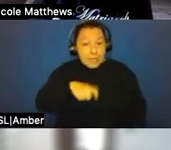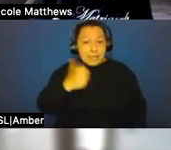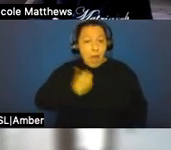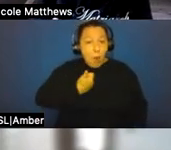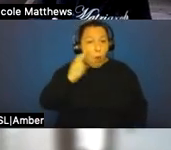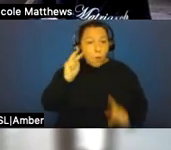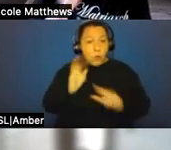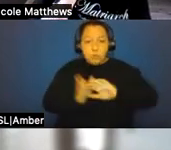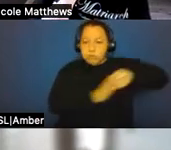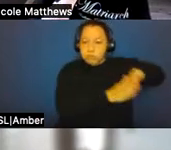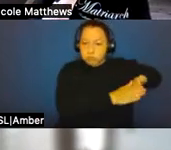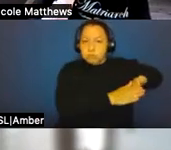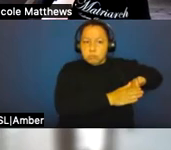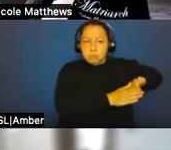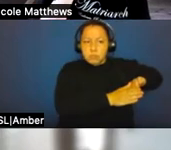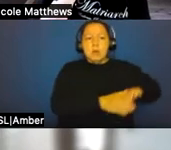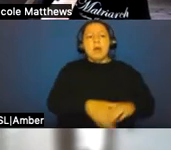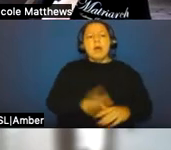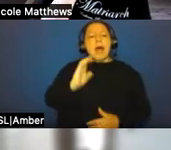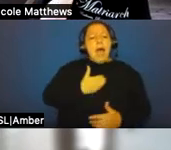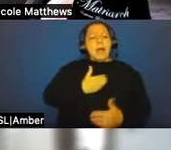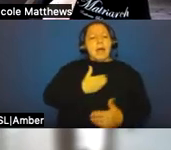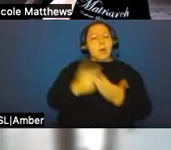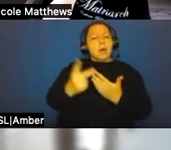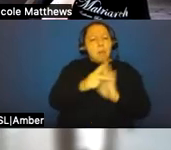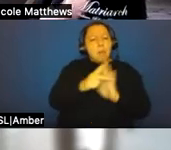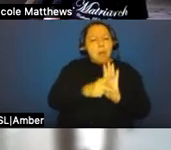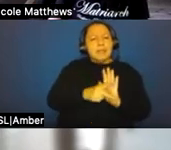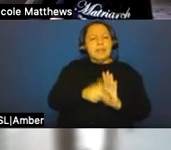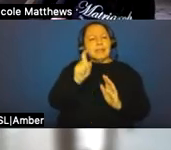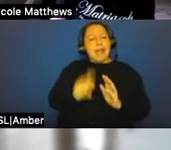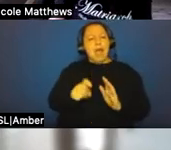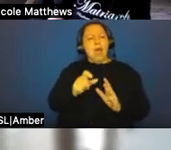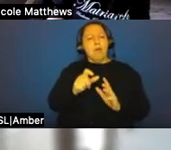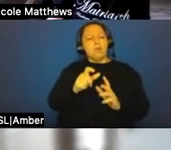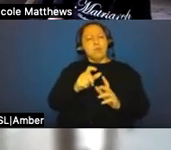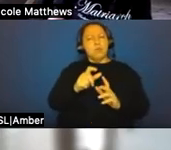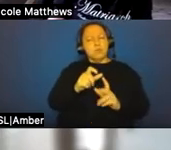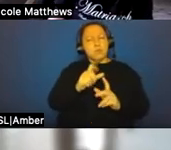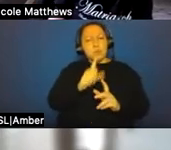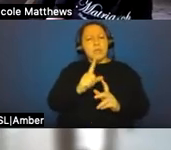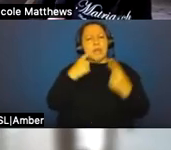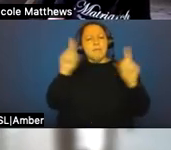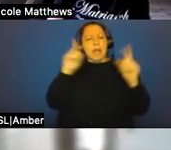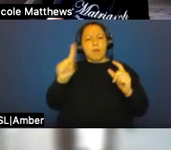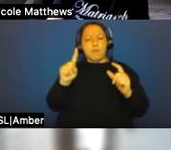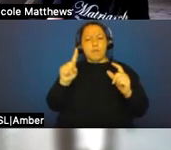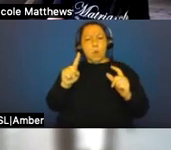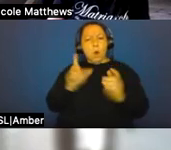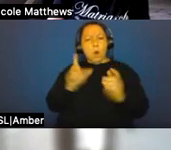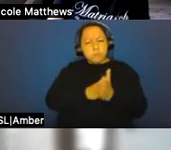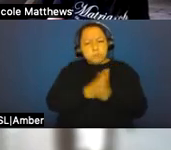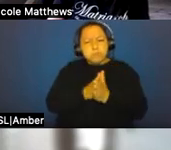policies also work to mobilize our communities. And then again, that our